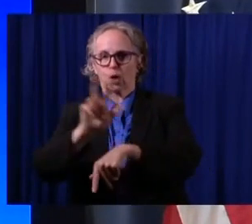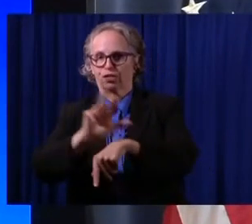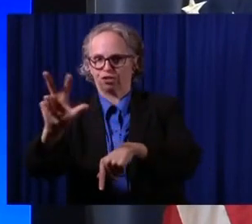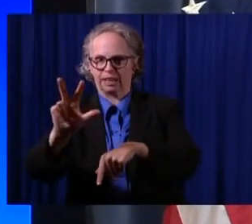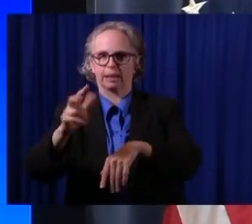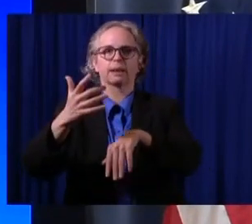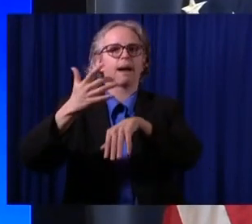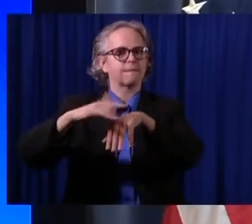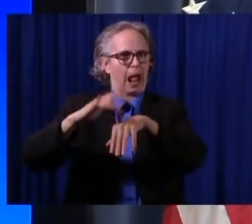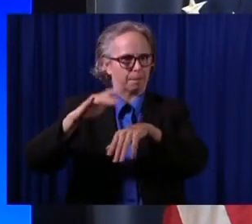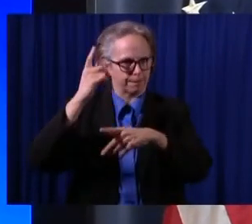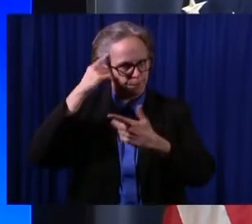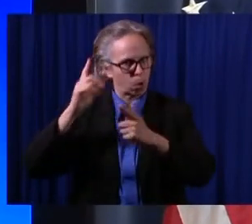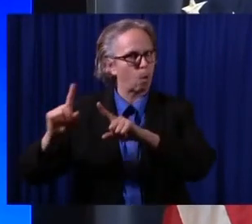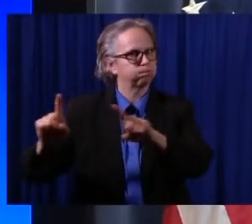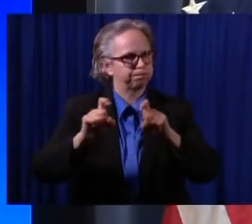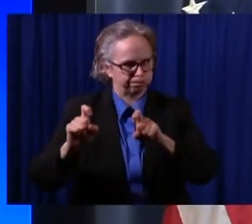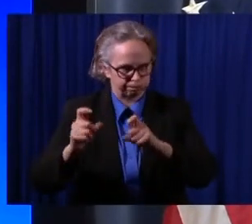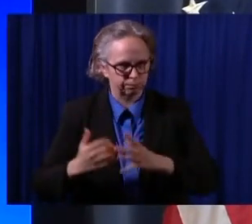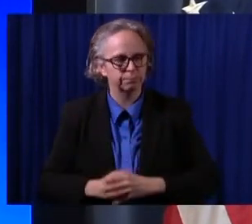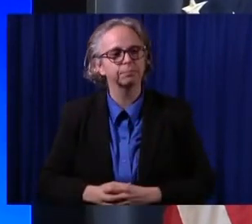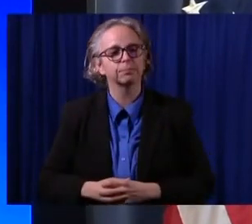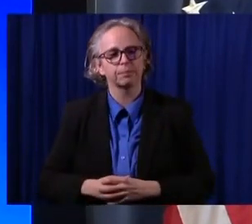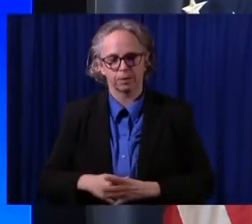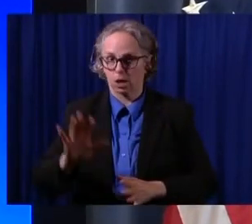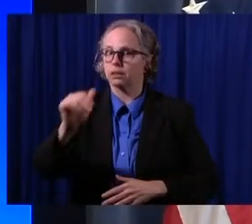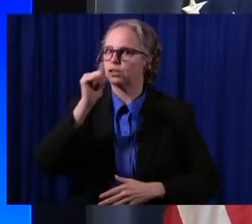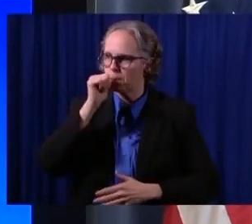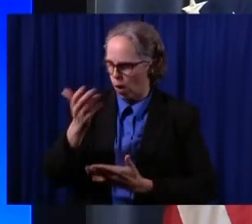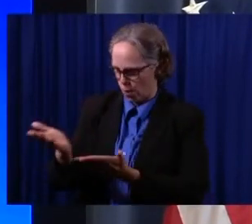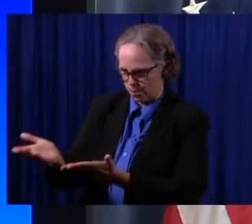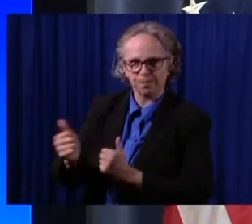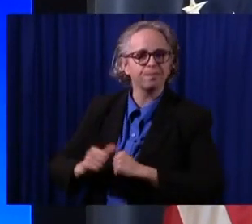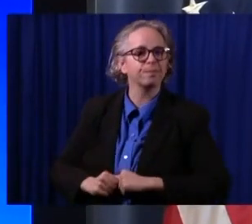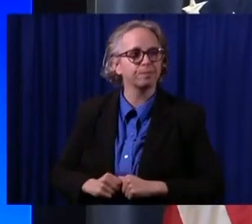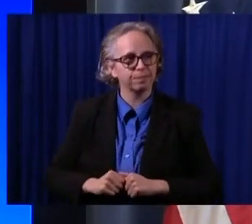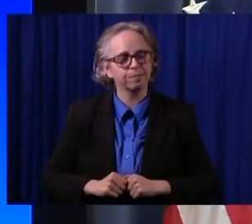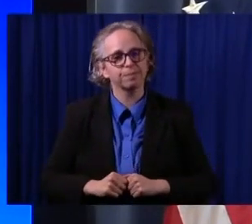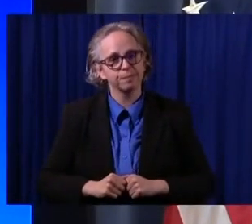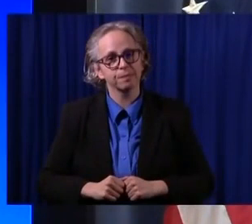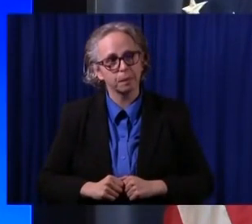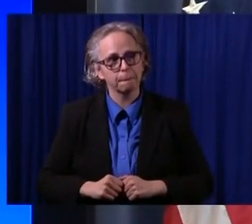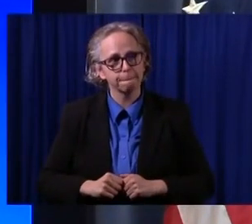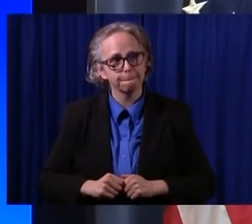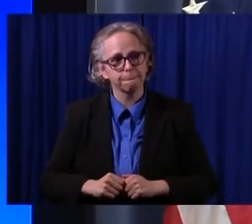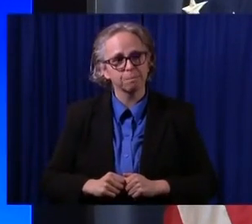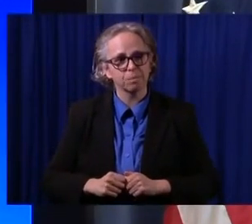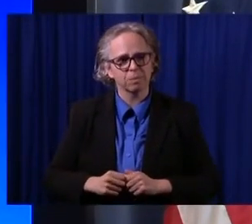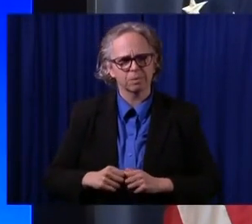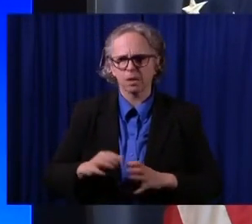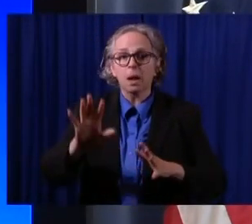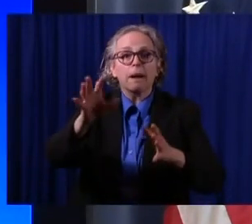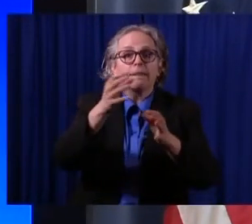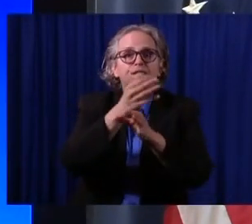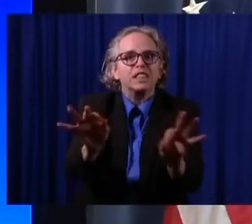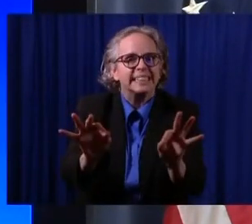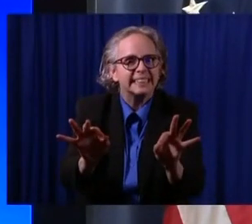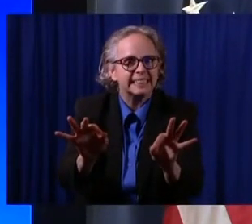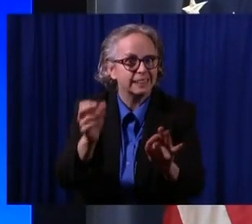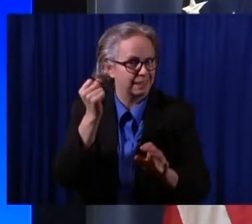City Hall in Elyria tomorrow, 9 to 3. No cost. People can get